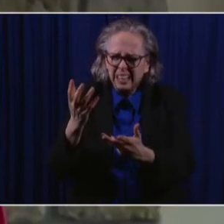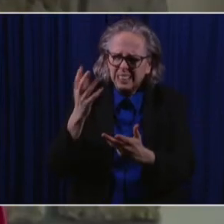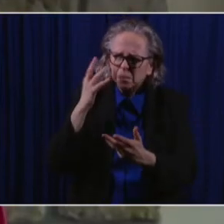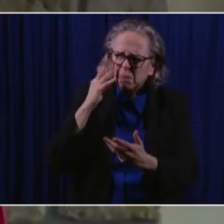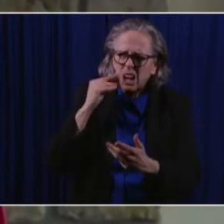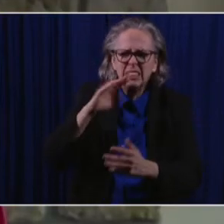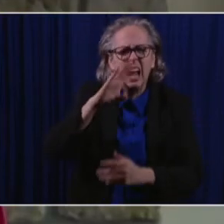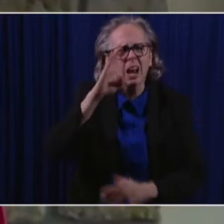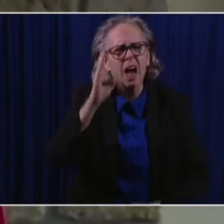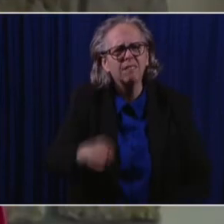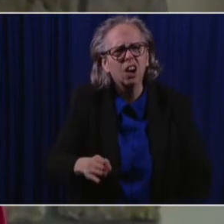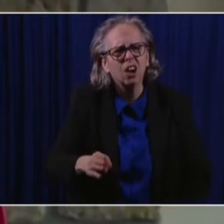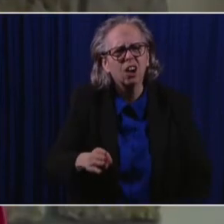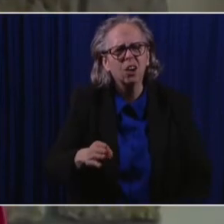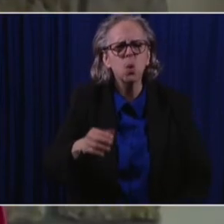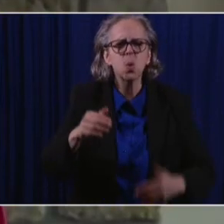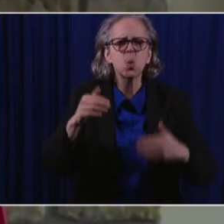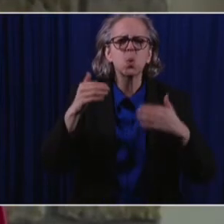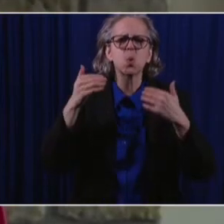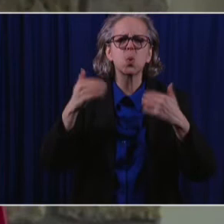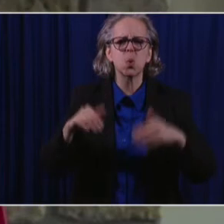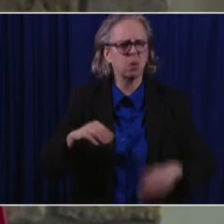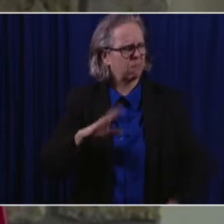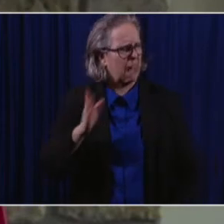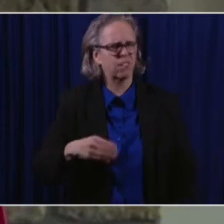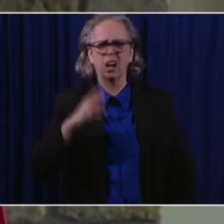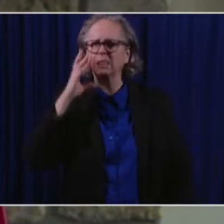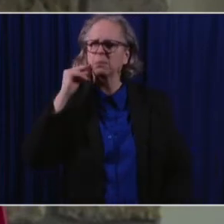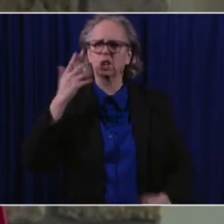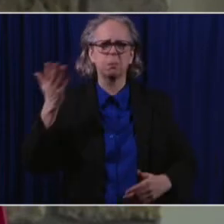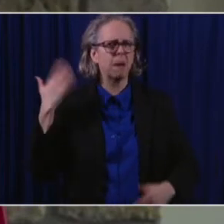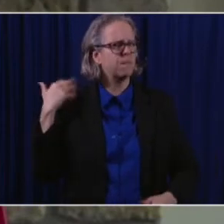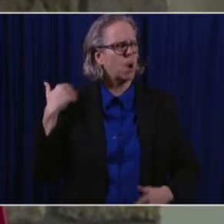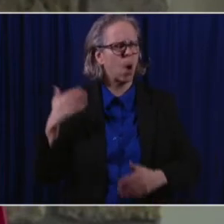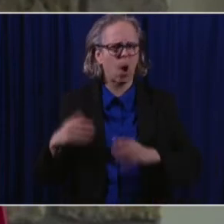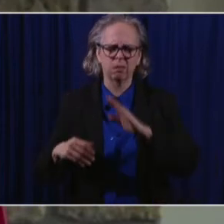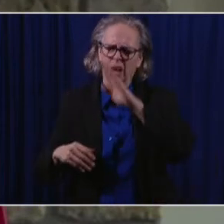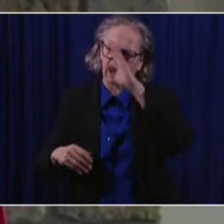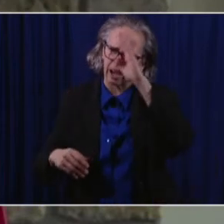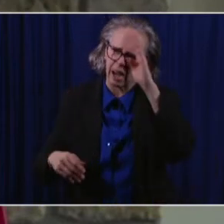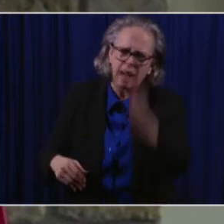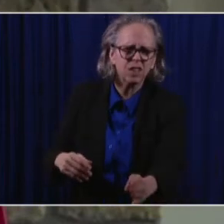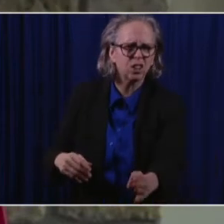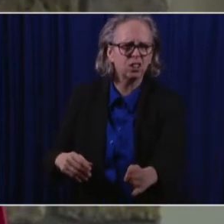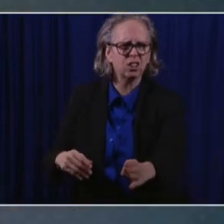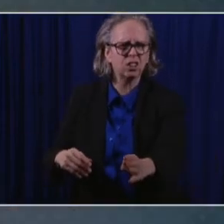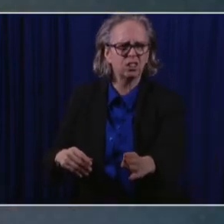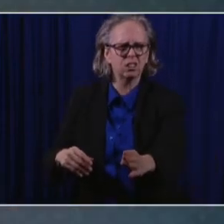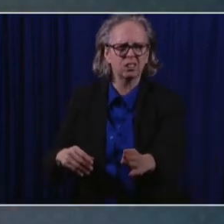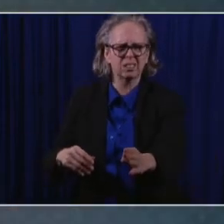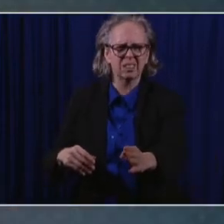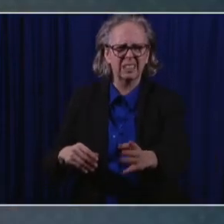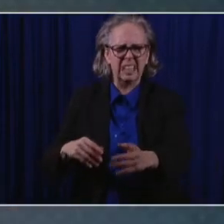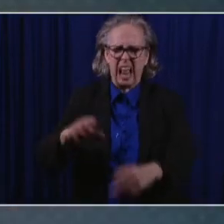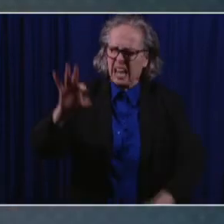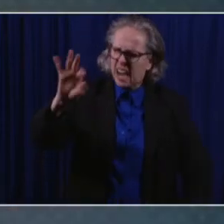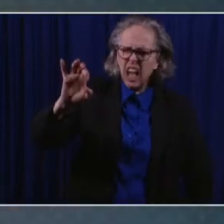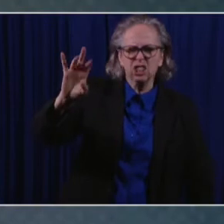in the spring. I don't suppose. No. This is by far the highest by several fold.